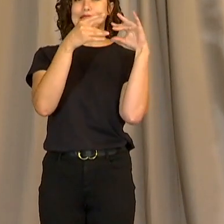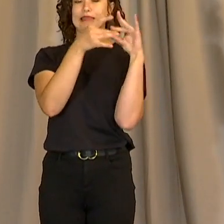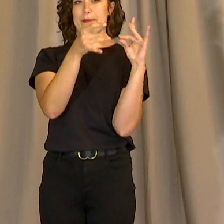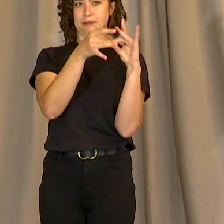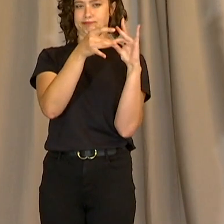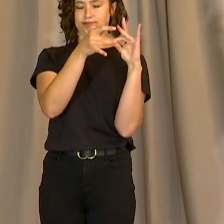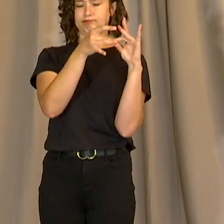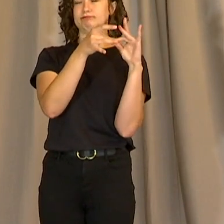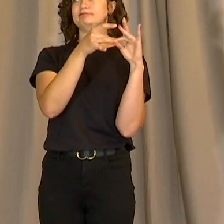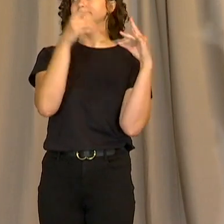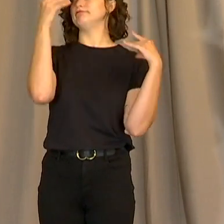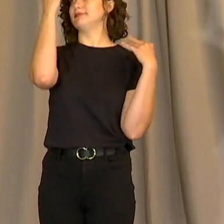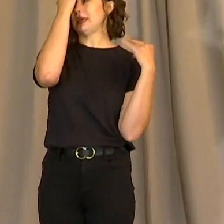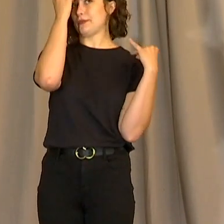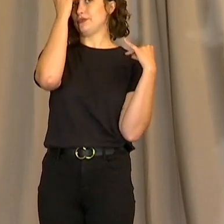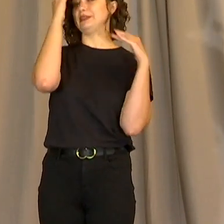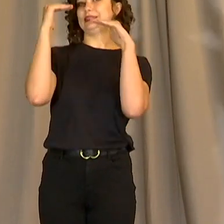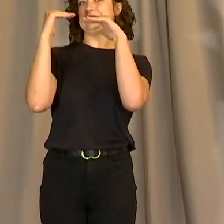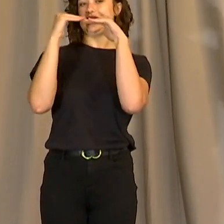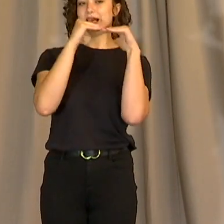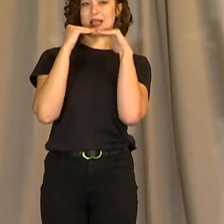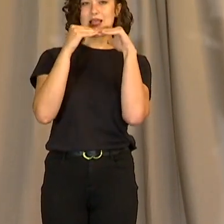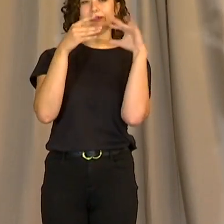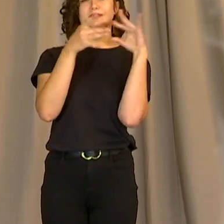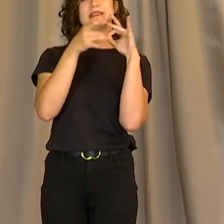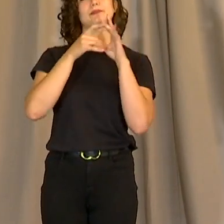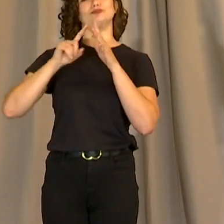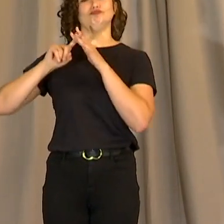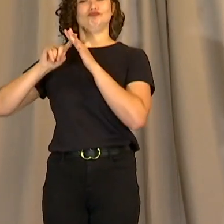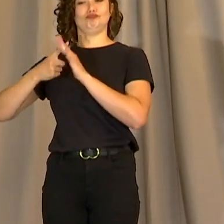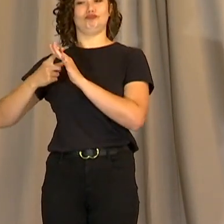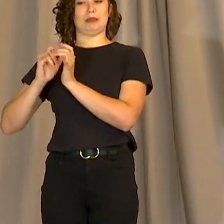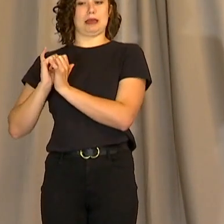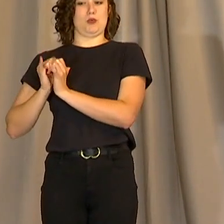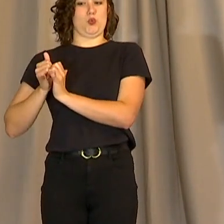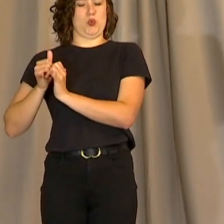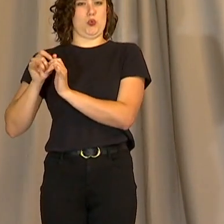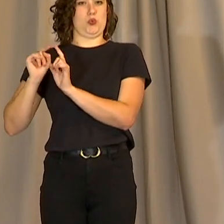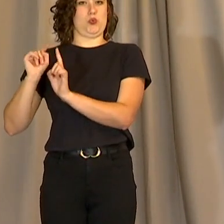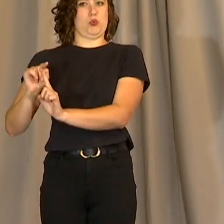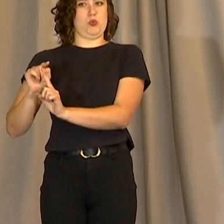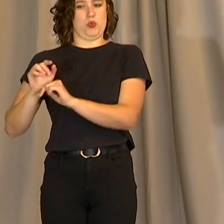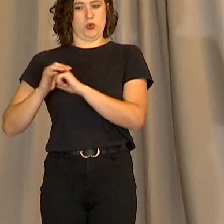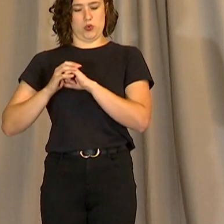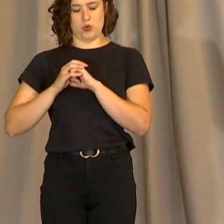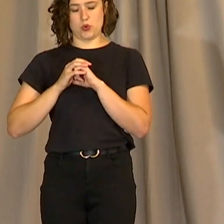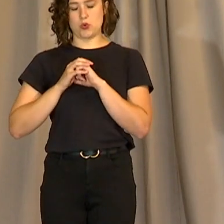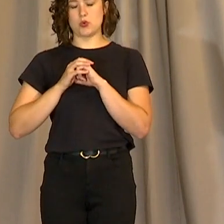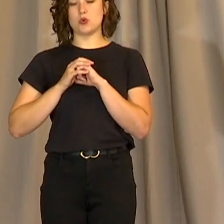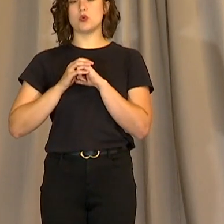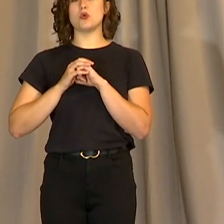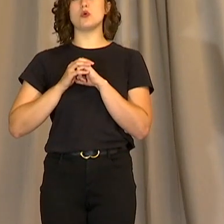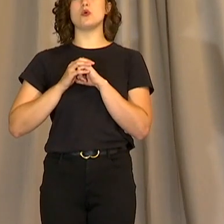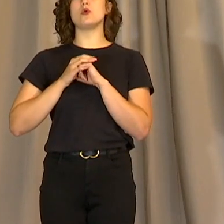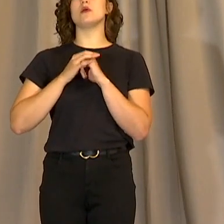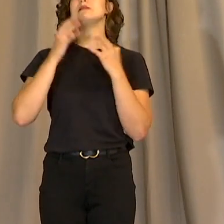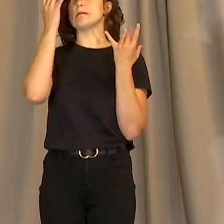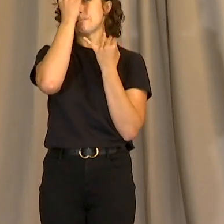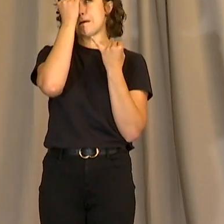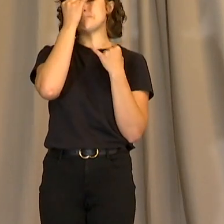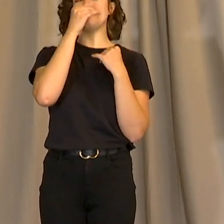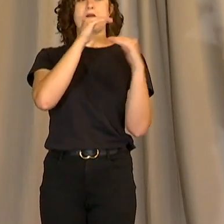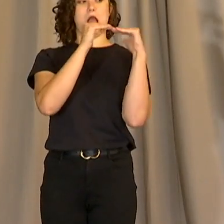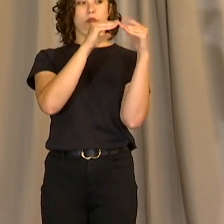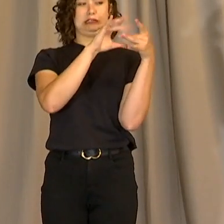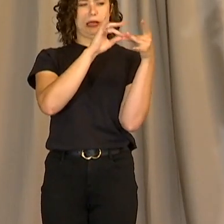the equity statement start with, and so thinking about what do you believe about the equity statement, and thinking